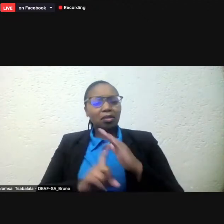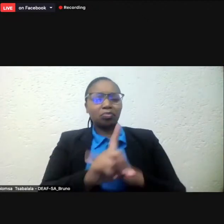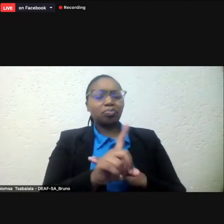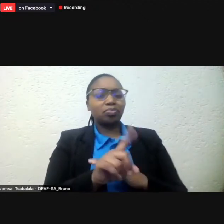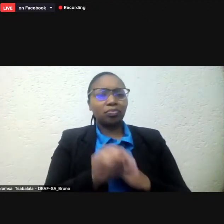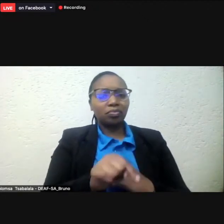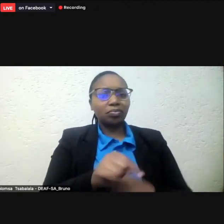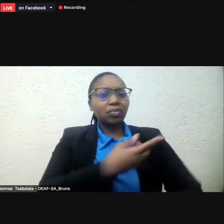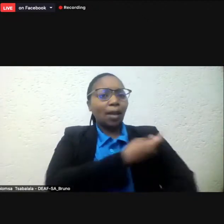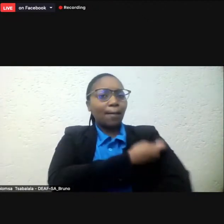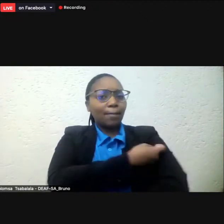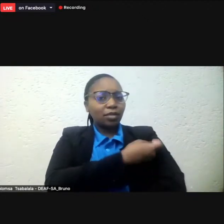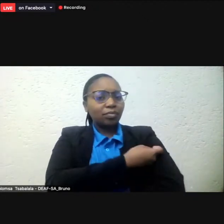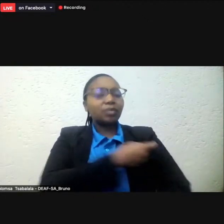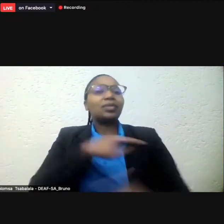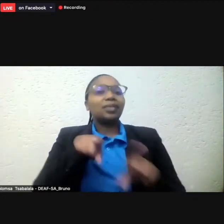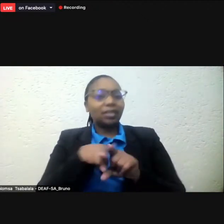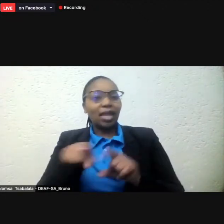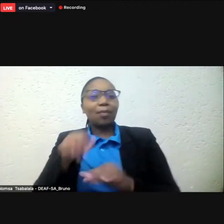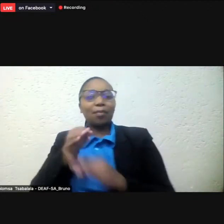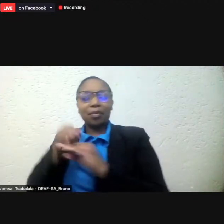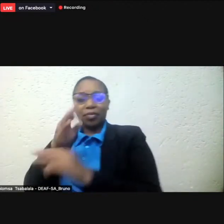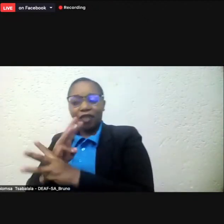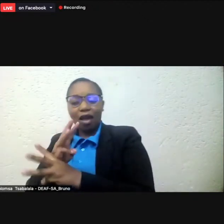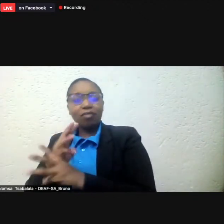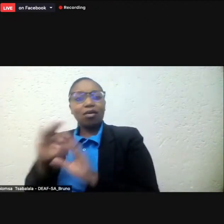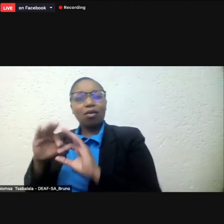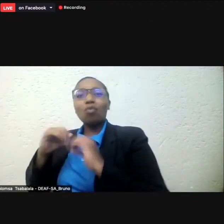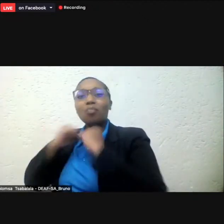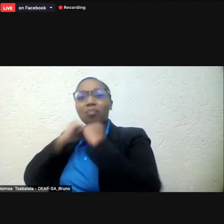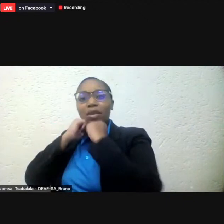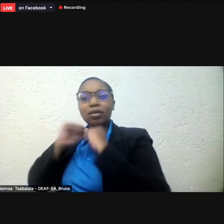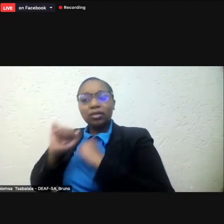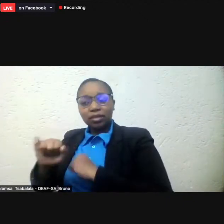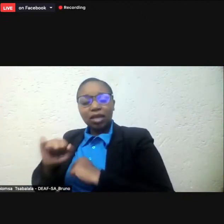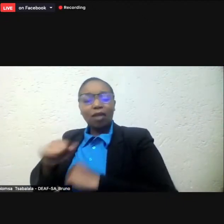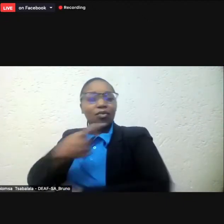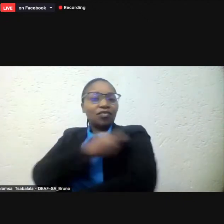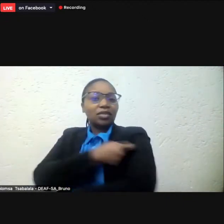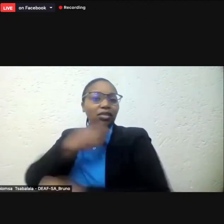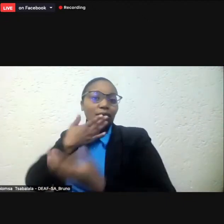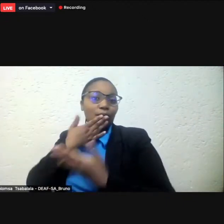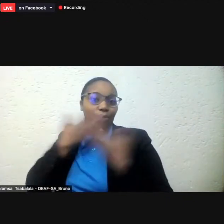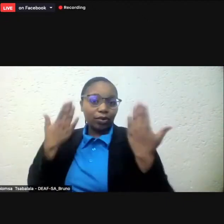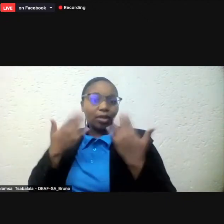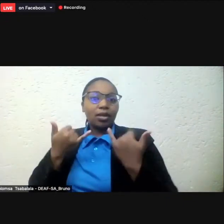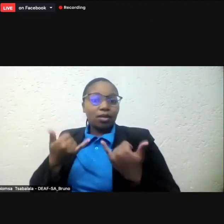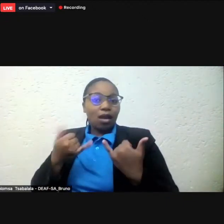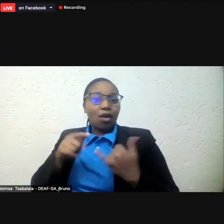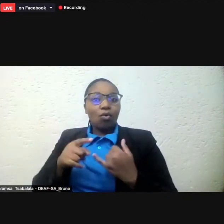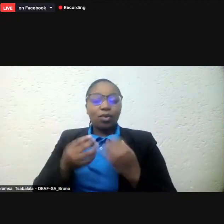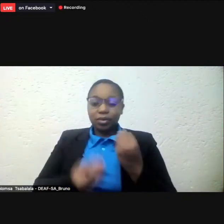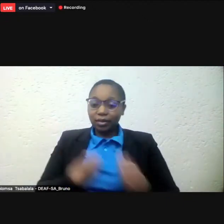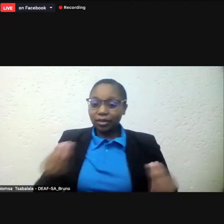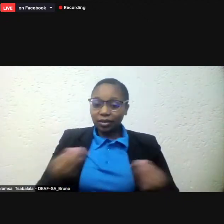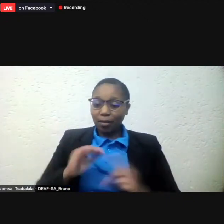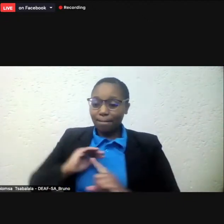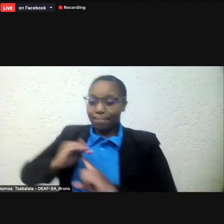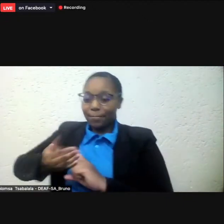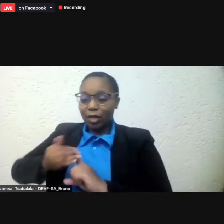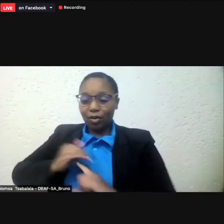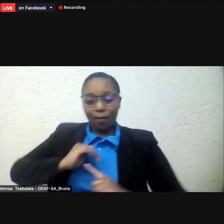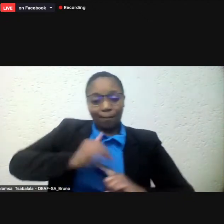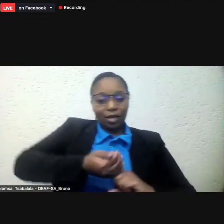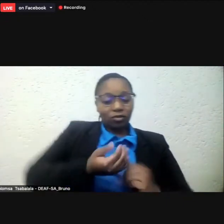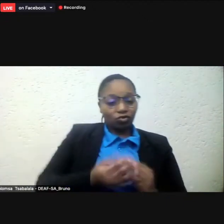vaccinated either. So I think certainly the value of vaccination in the adults protecting the children in the homes is something to be